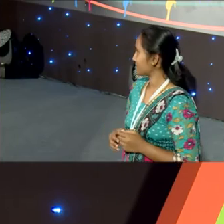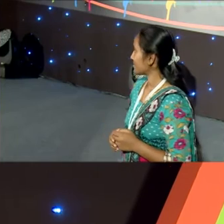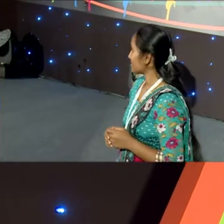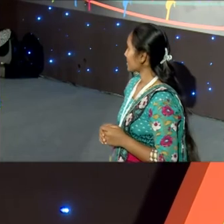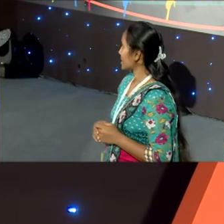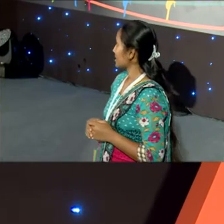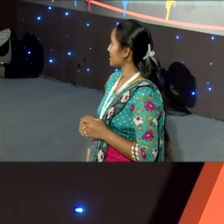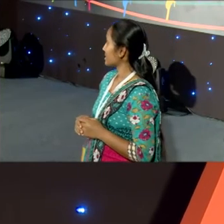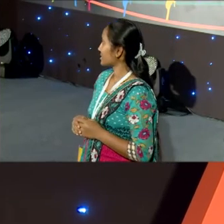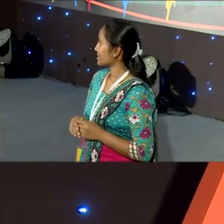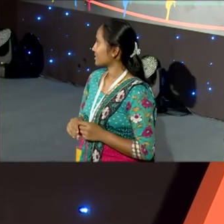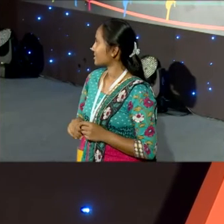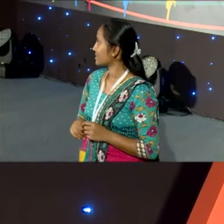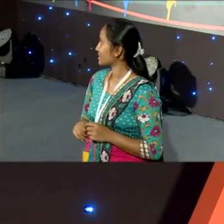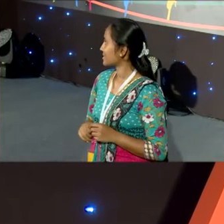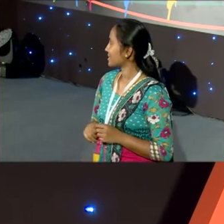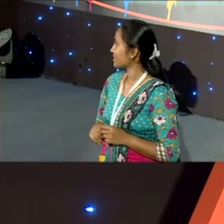They have to go to sleep to dream.